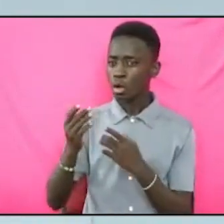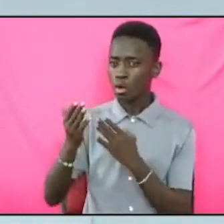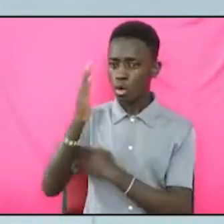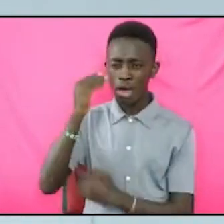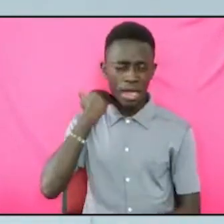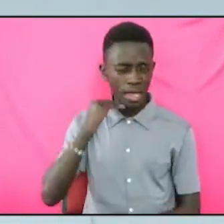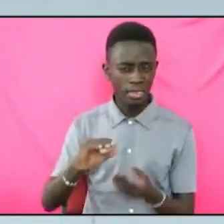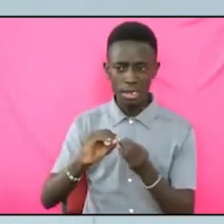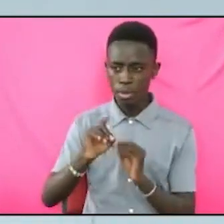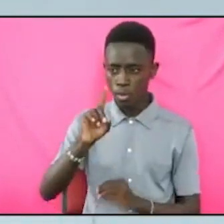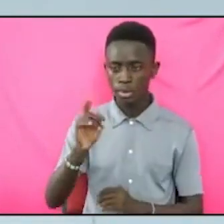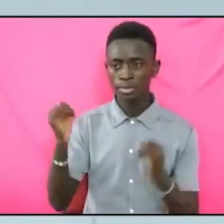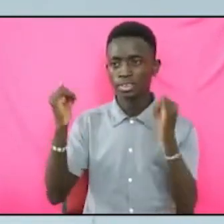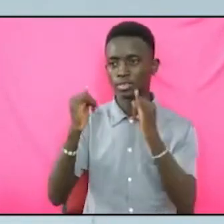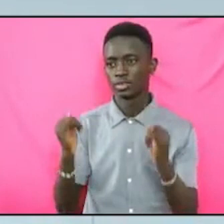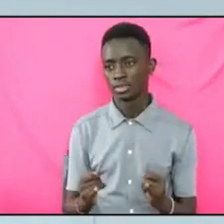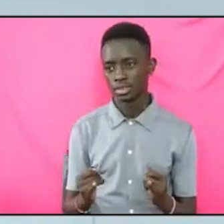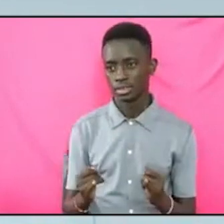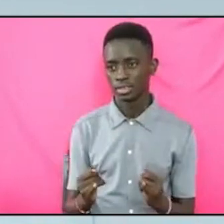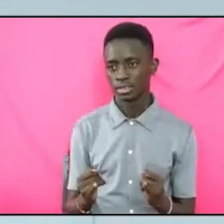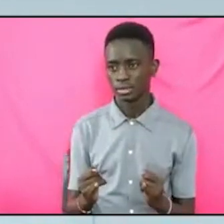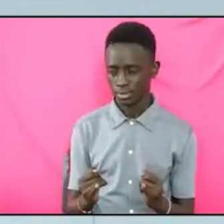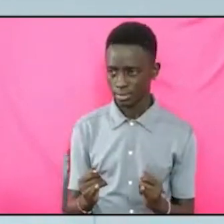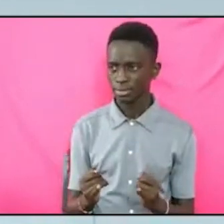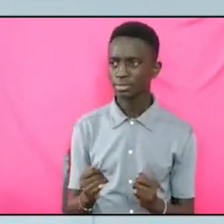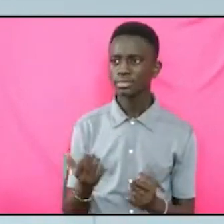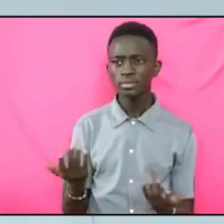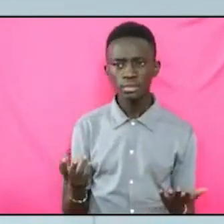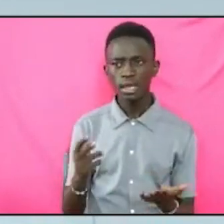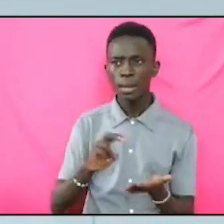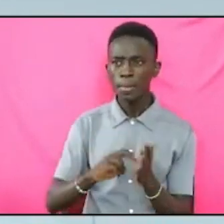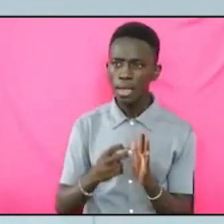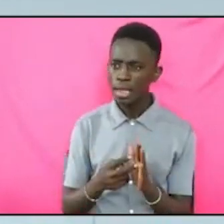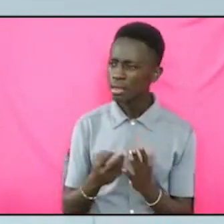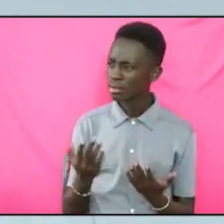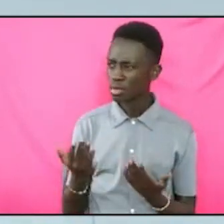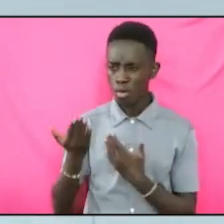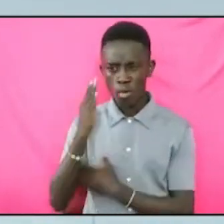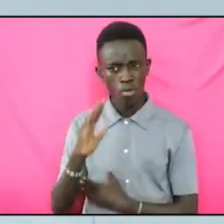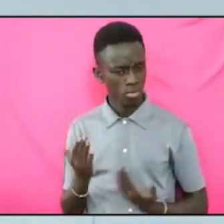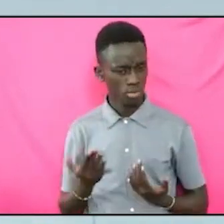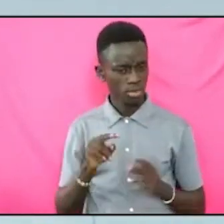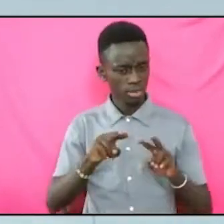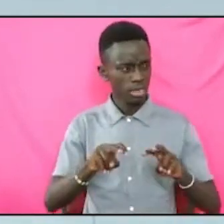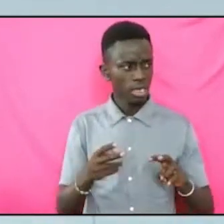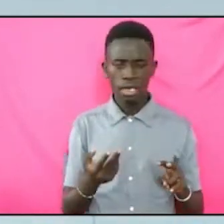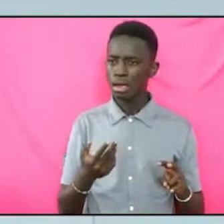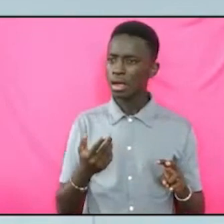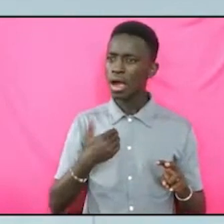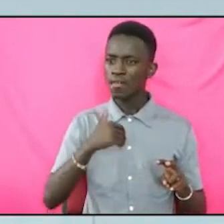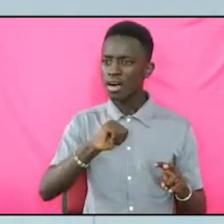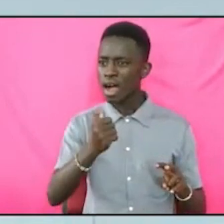That you have another God other than Yahweh. I mean, seriously, that you have another God other than Yahweh. Please don't try this at home.